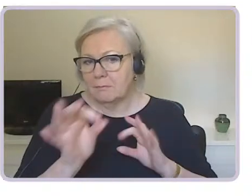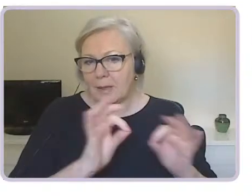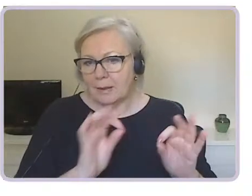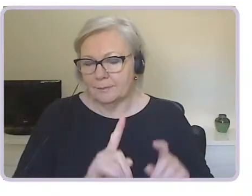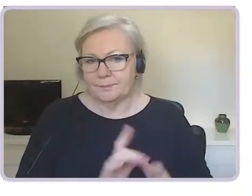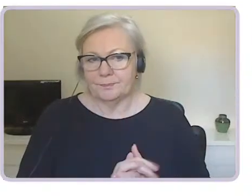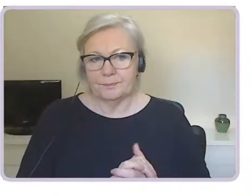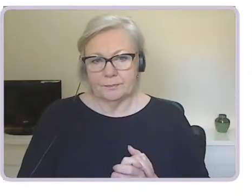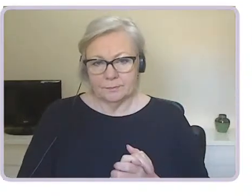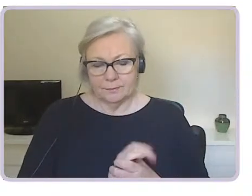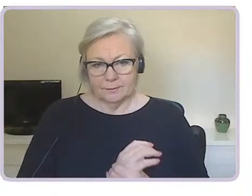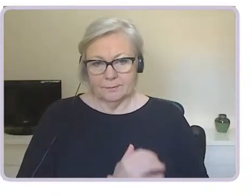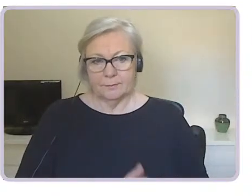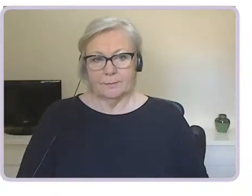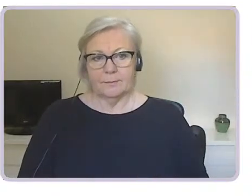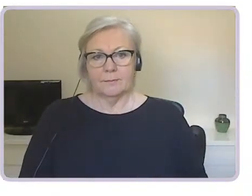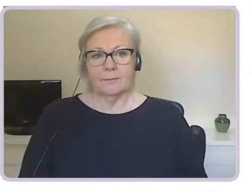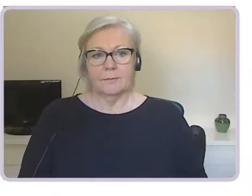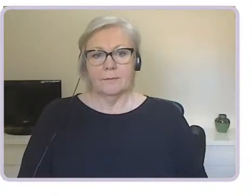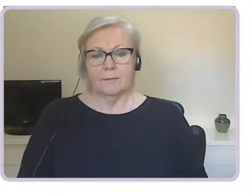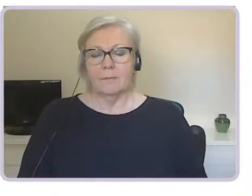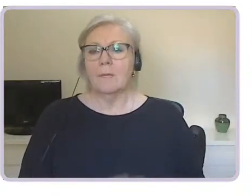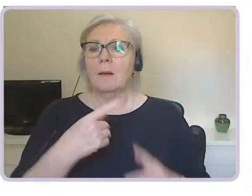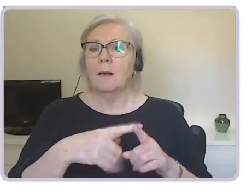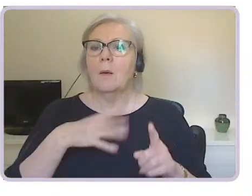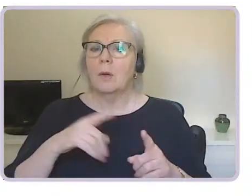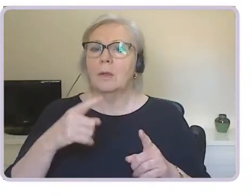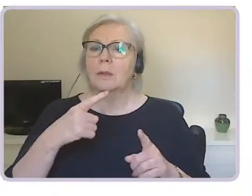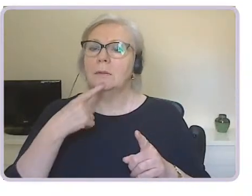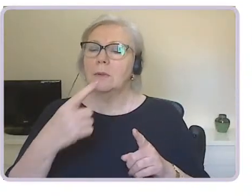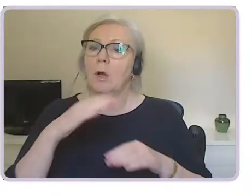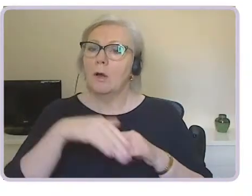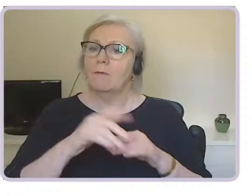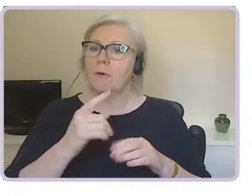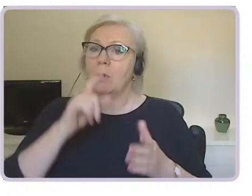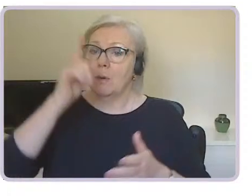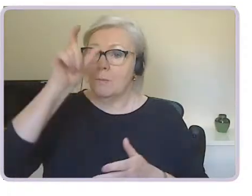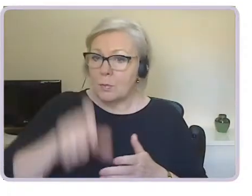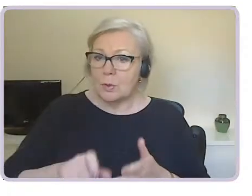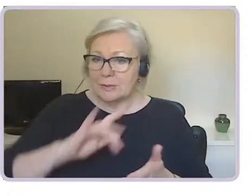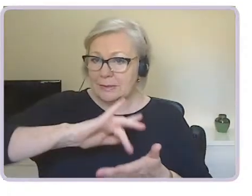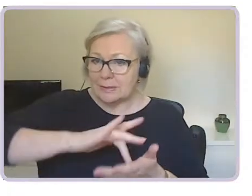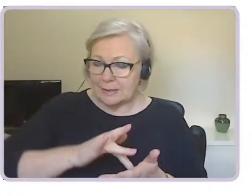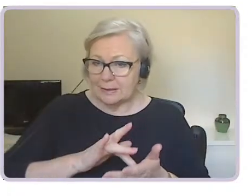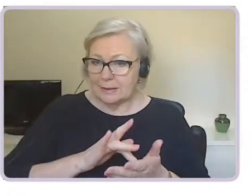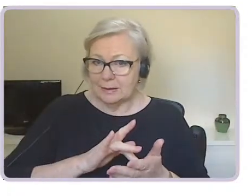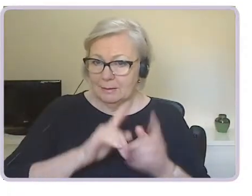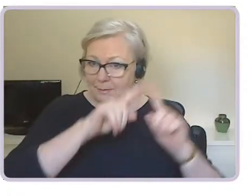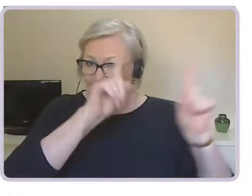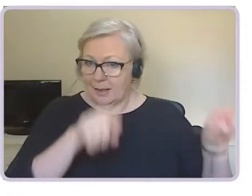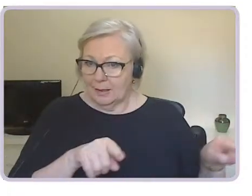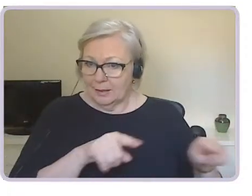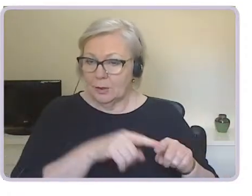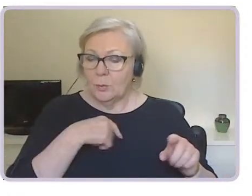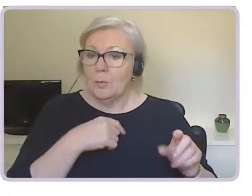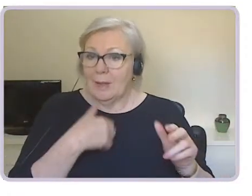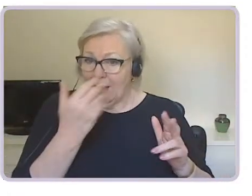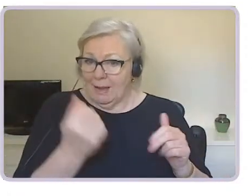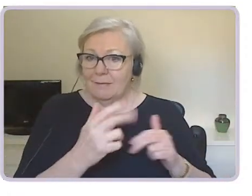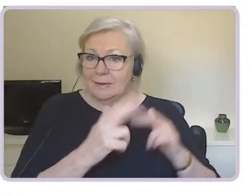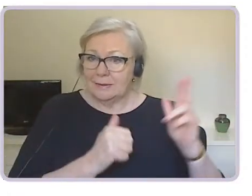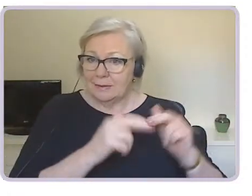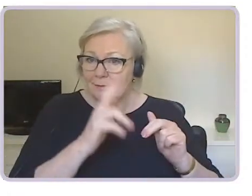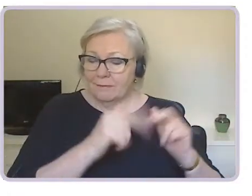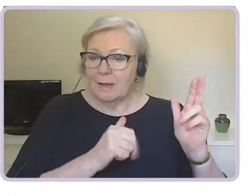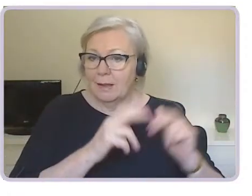draw your attention to, on our person-centered project page, to resources we've recently developed for people from culturally and